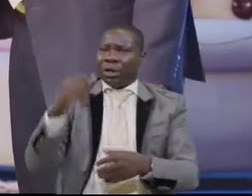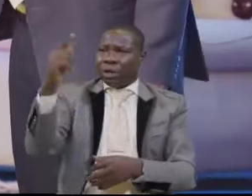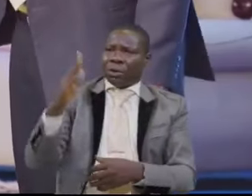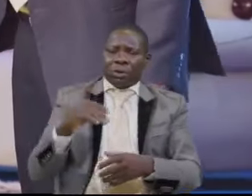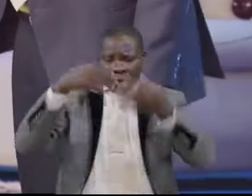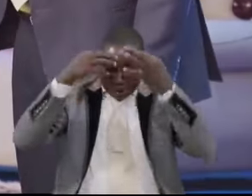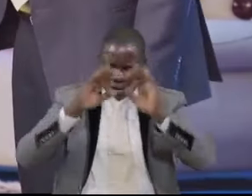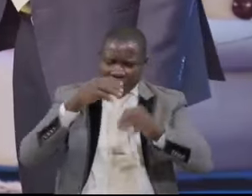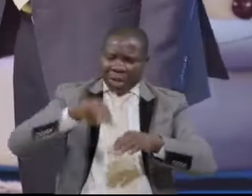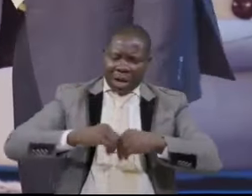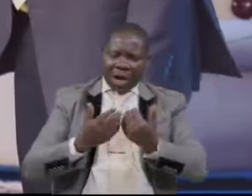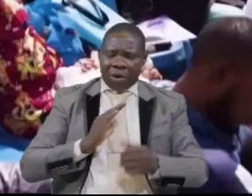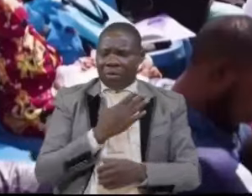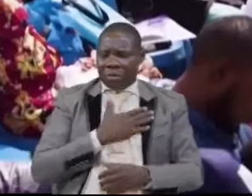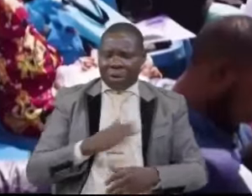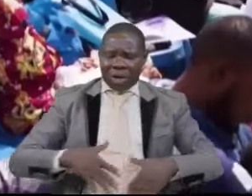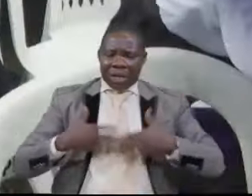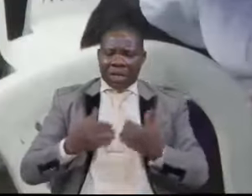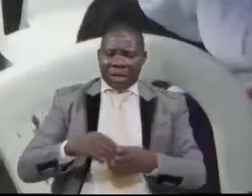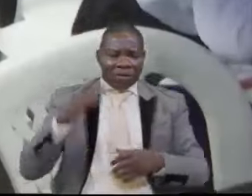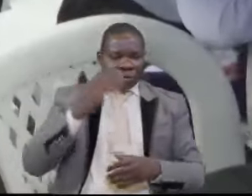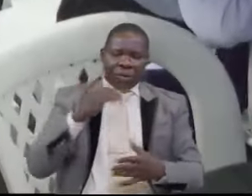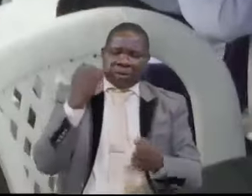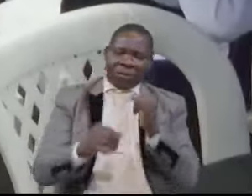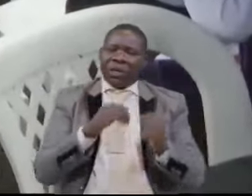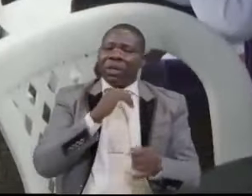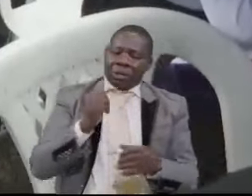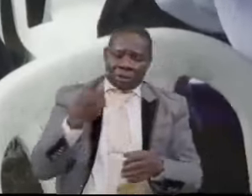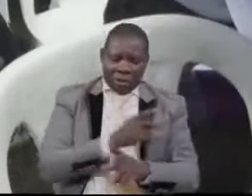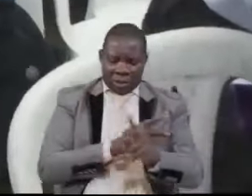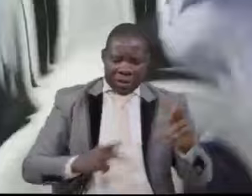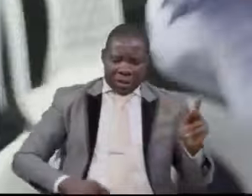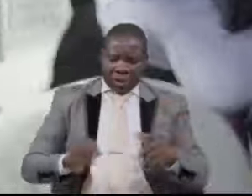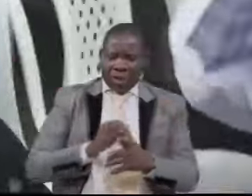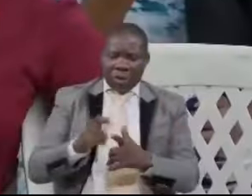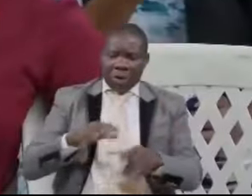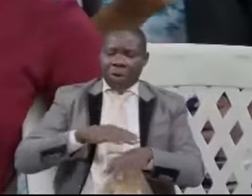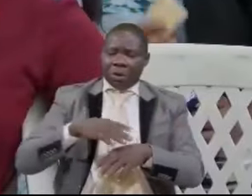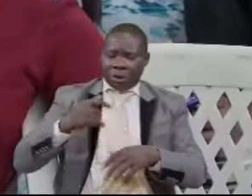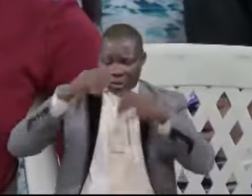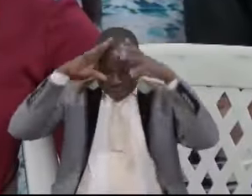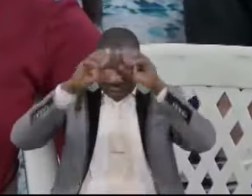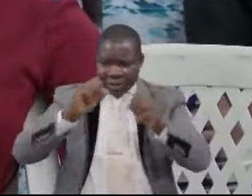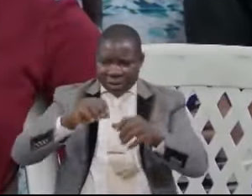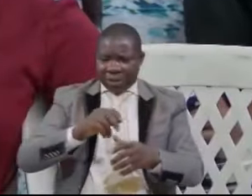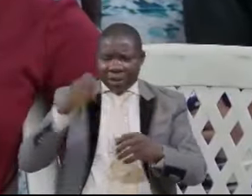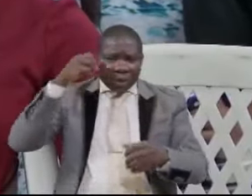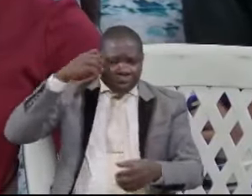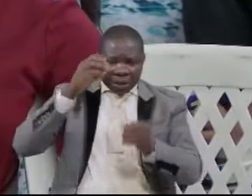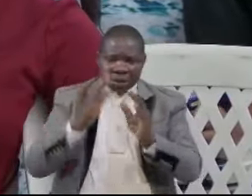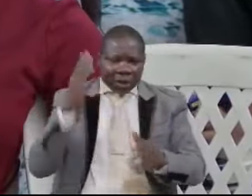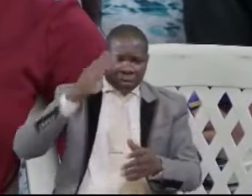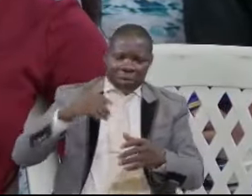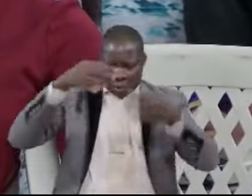Cyrus or Darius, nor the magicians, nor the astrologers, nor the presidents will determine the end of my life. He